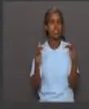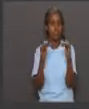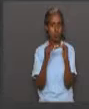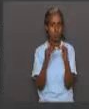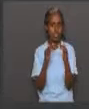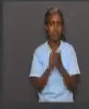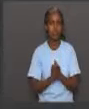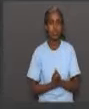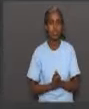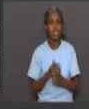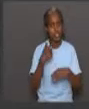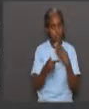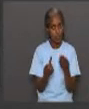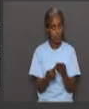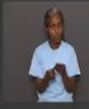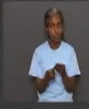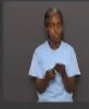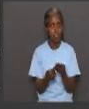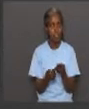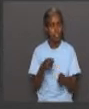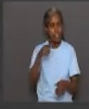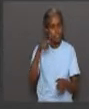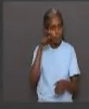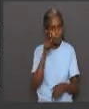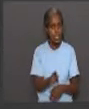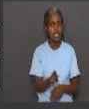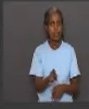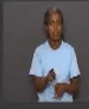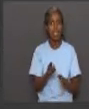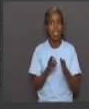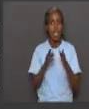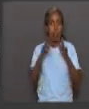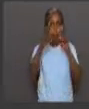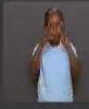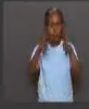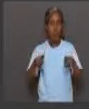congruent. Therefore, it must be a parallelogram.